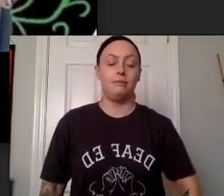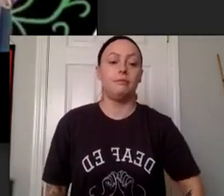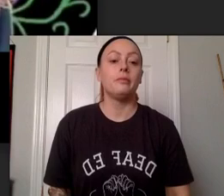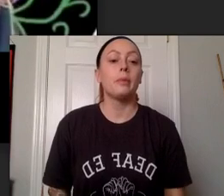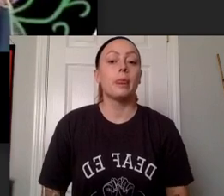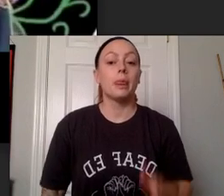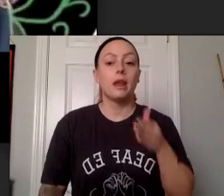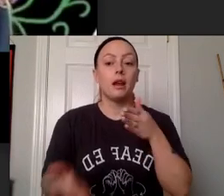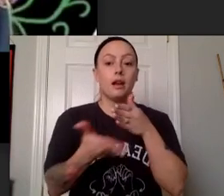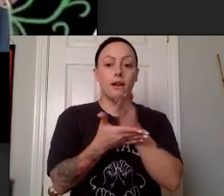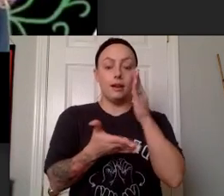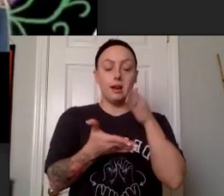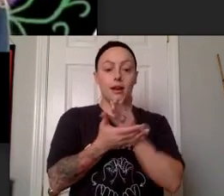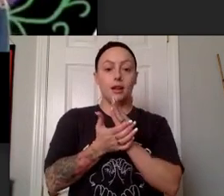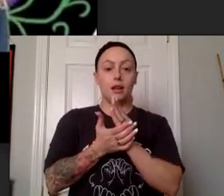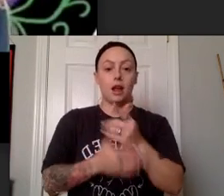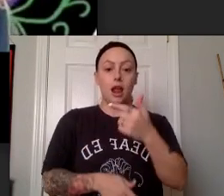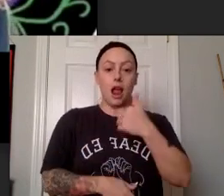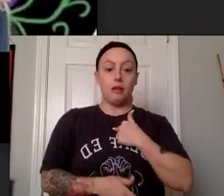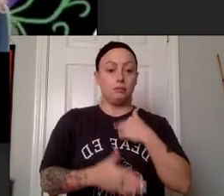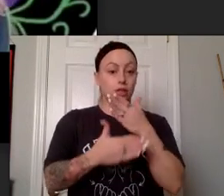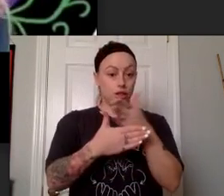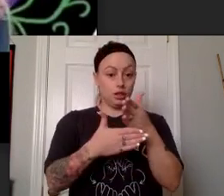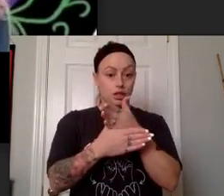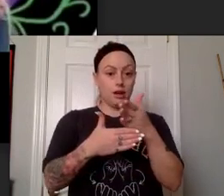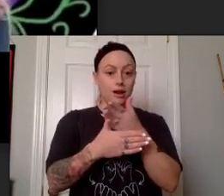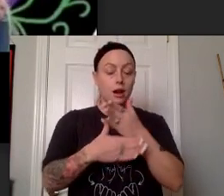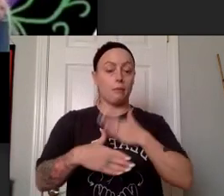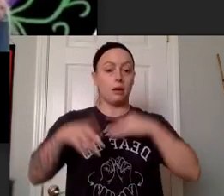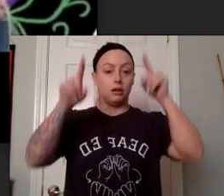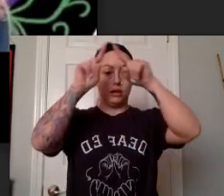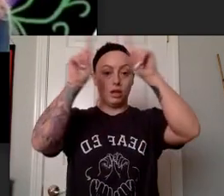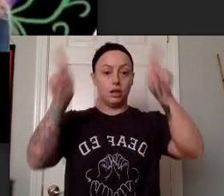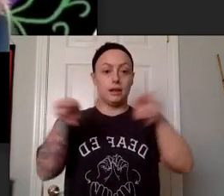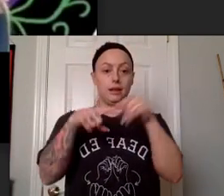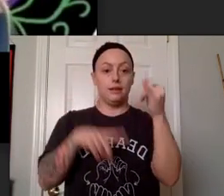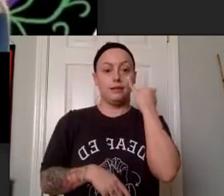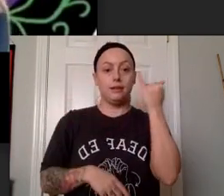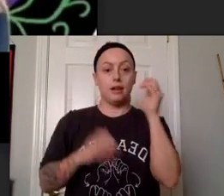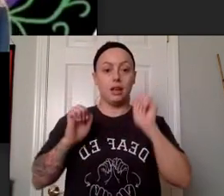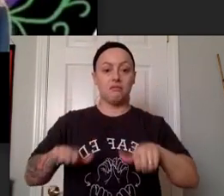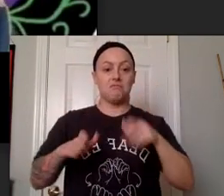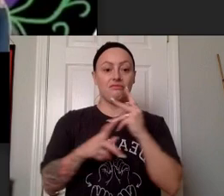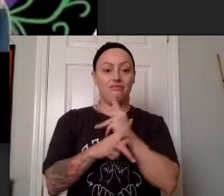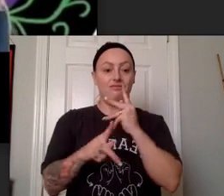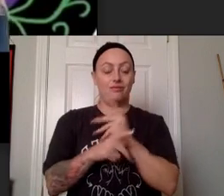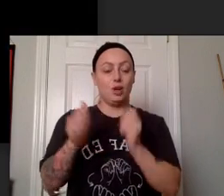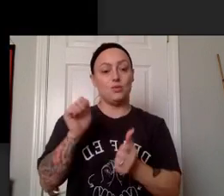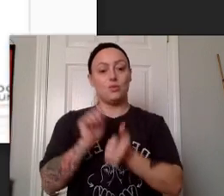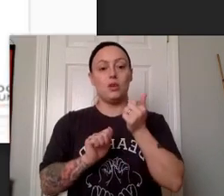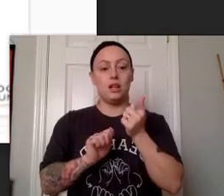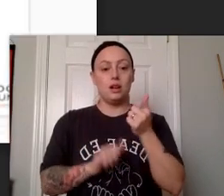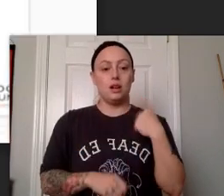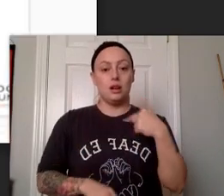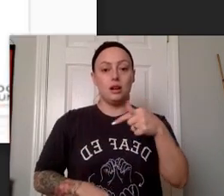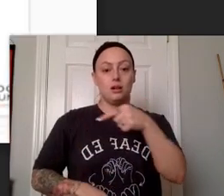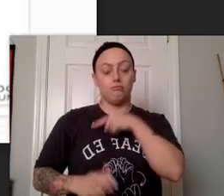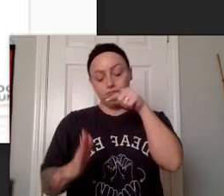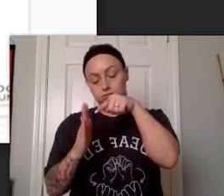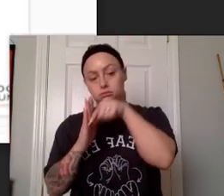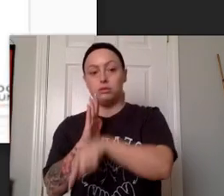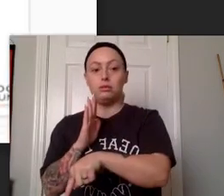All right, well, with that, I am going to go ahead and share my screen if I can figure out which one it is, and we will dive